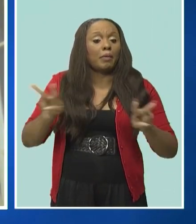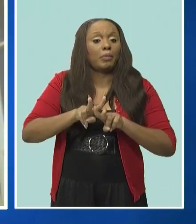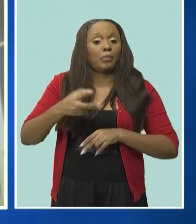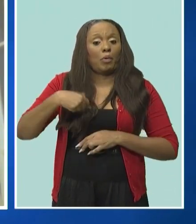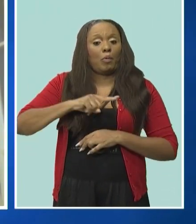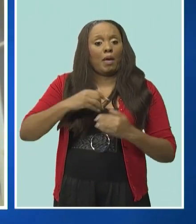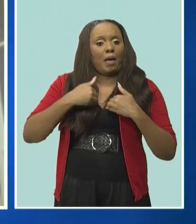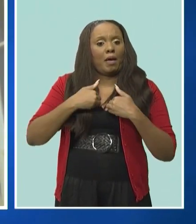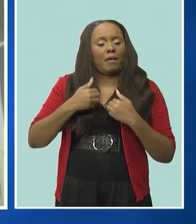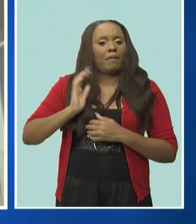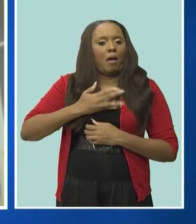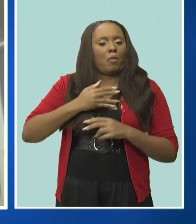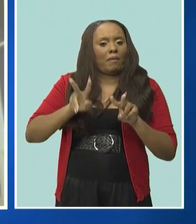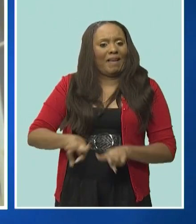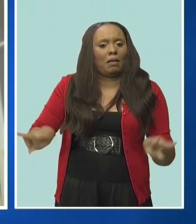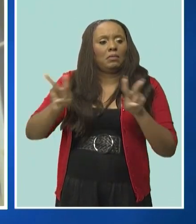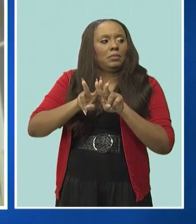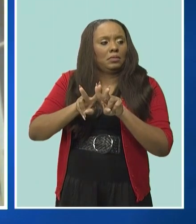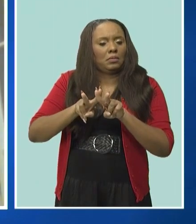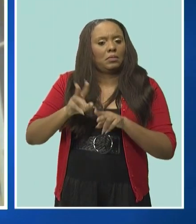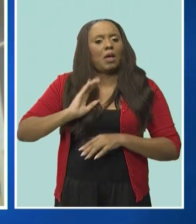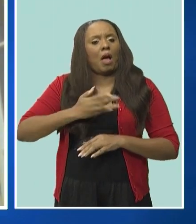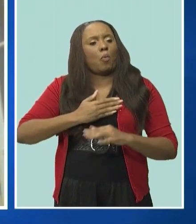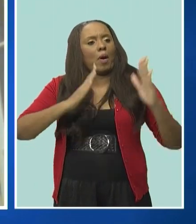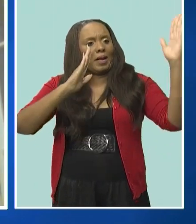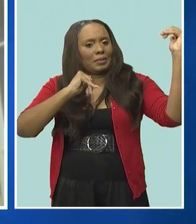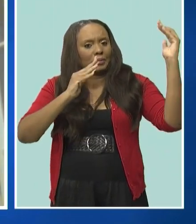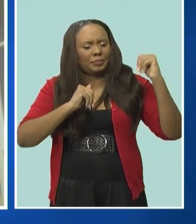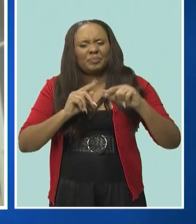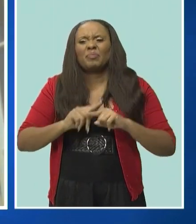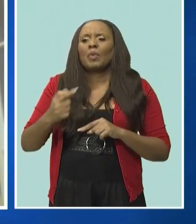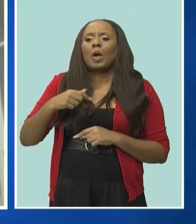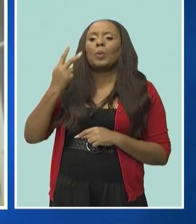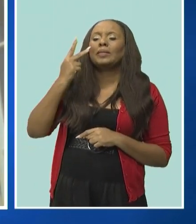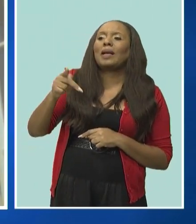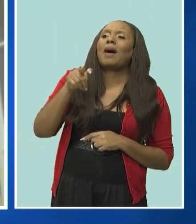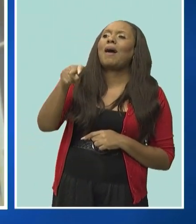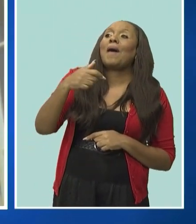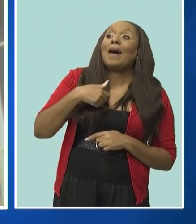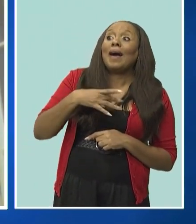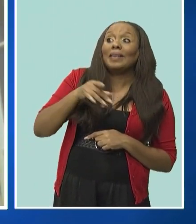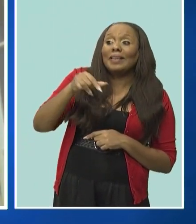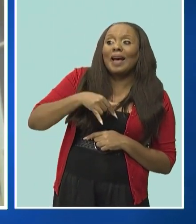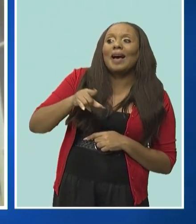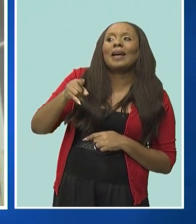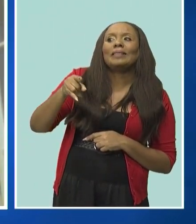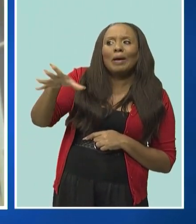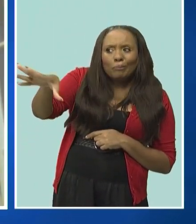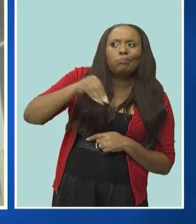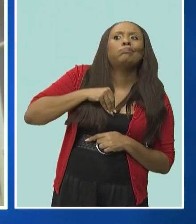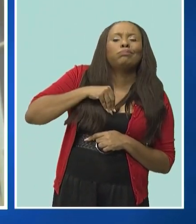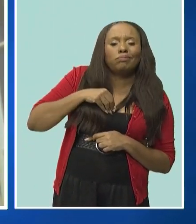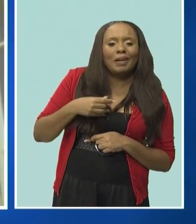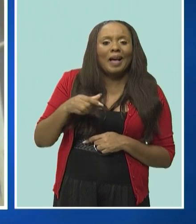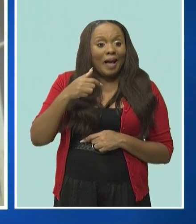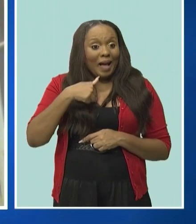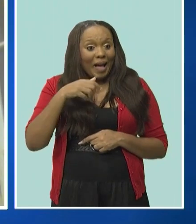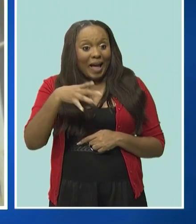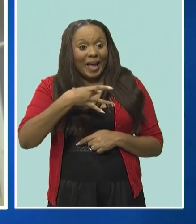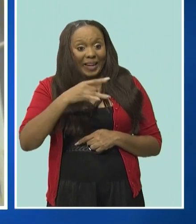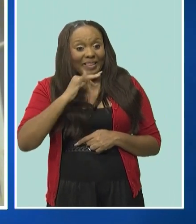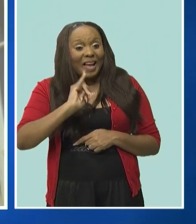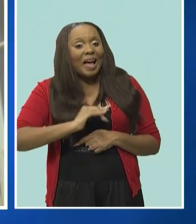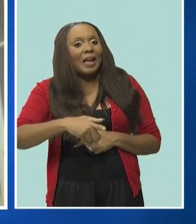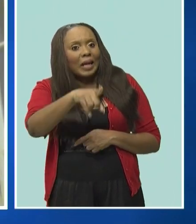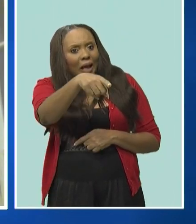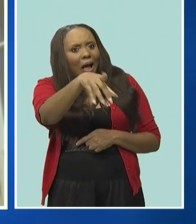values and our own expectations, and to wholeheartedly take up these tools, yes, I think it's time that government step in to see what damage